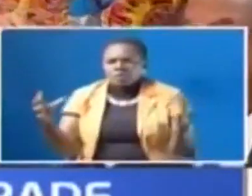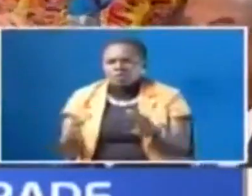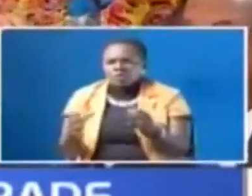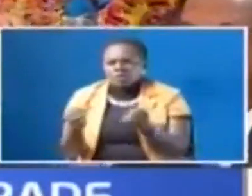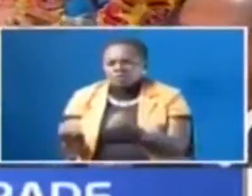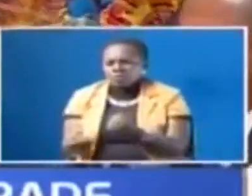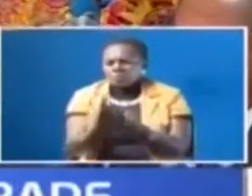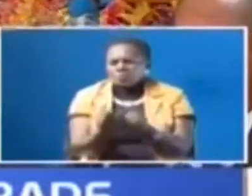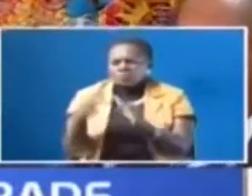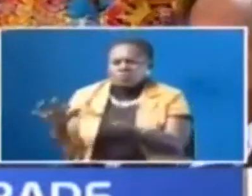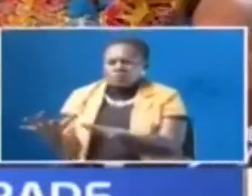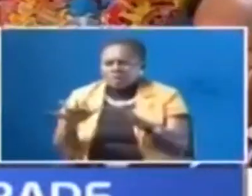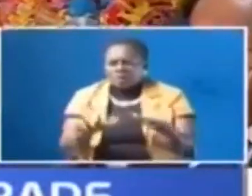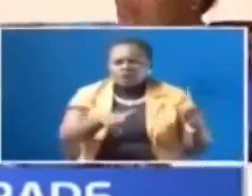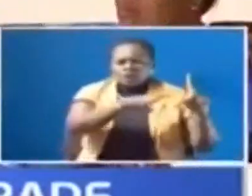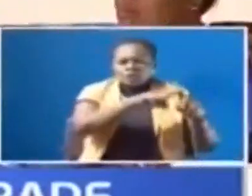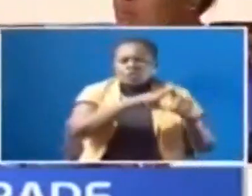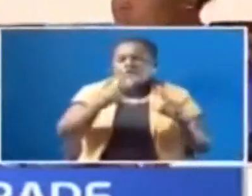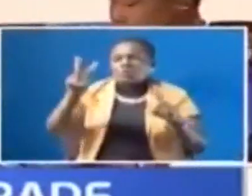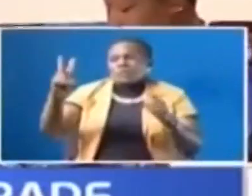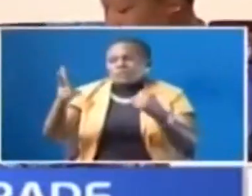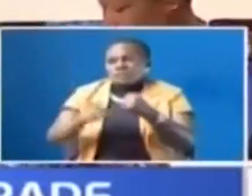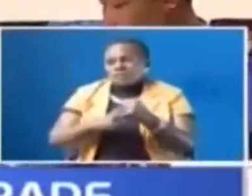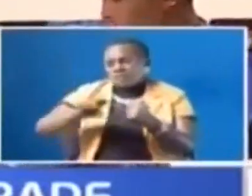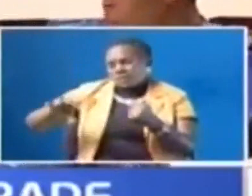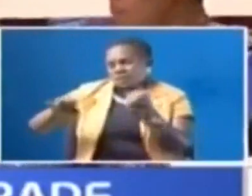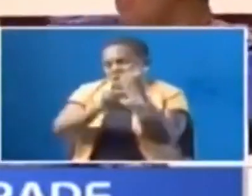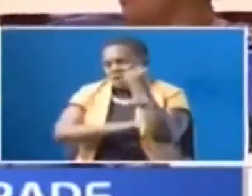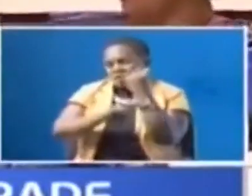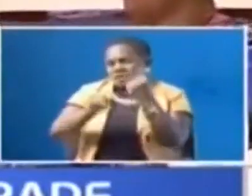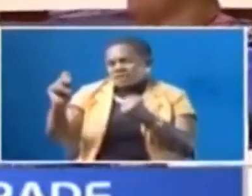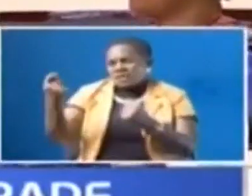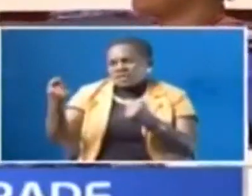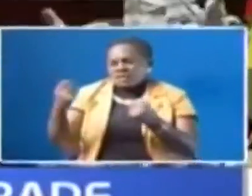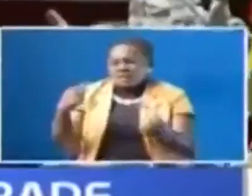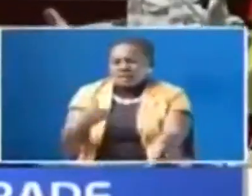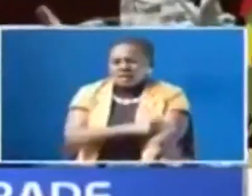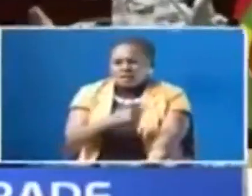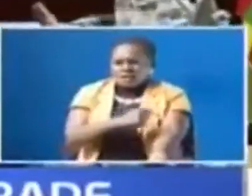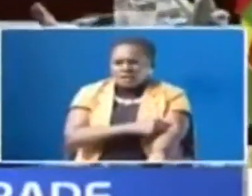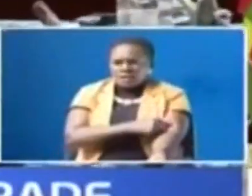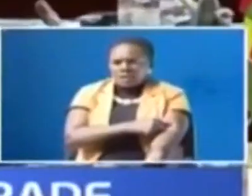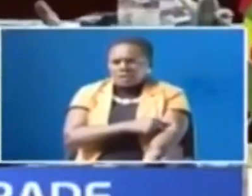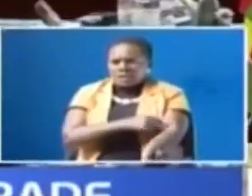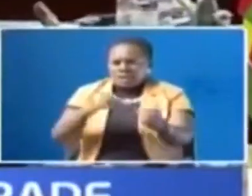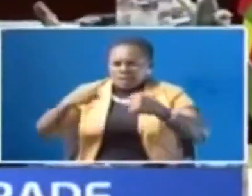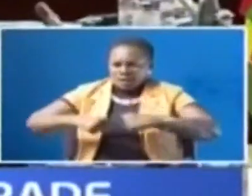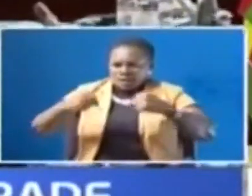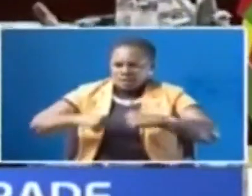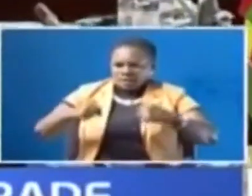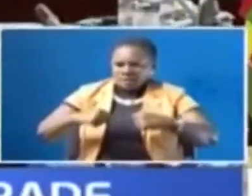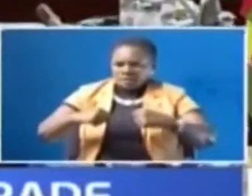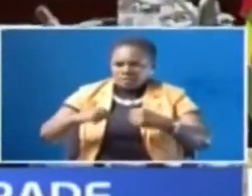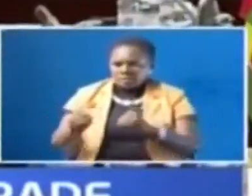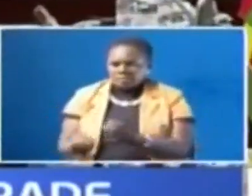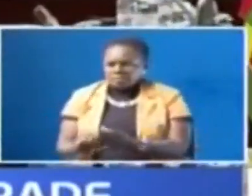emerging market. In total, 27 countries including Kenya, Ghana, Gambia and Gabon have ratified the pact that came into